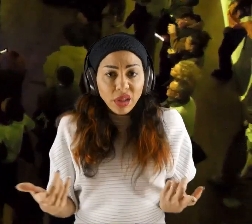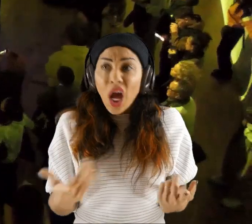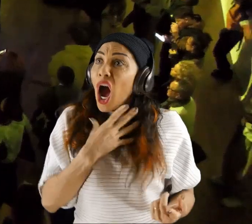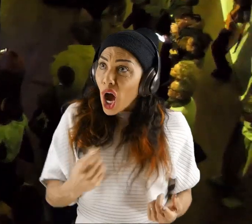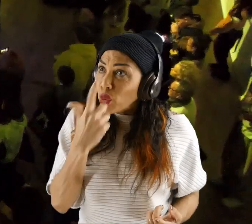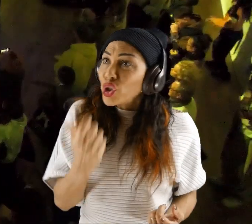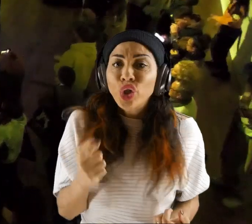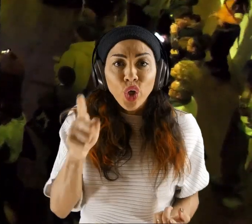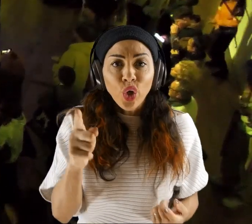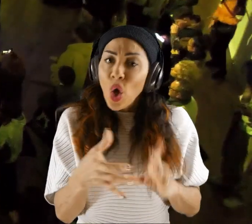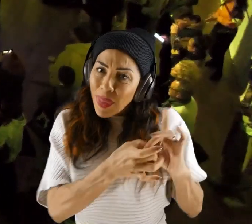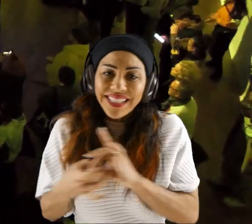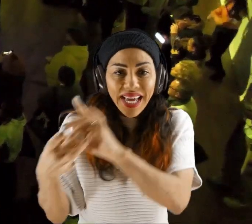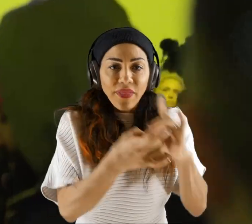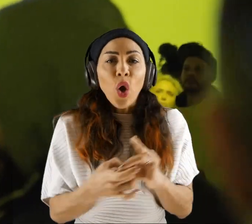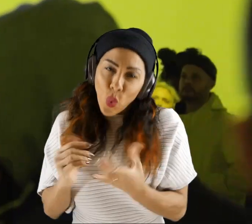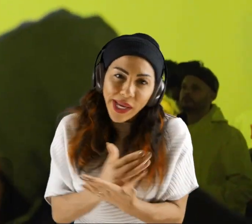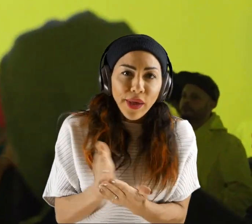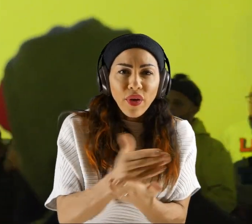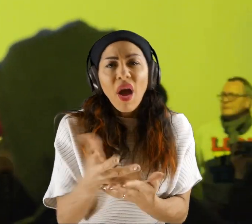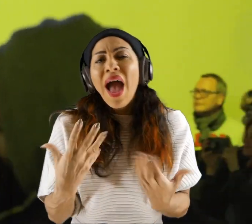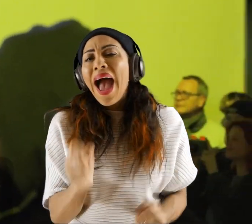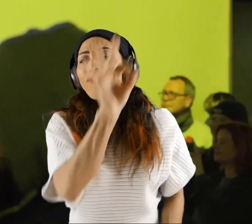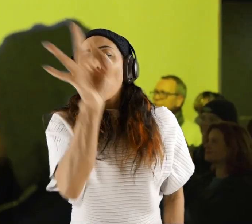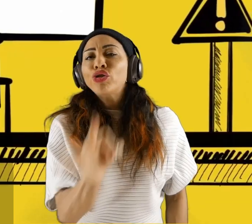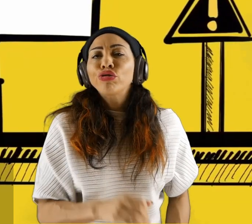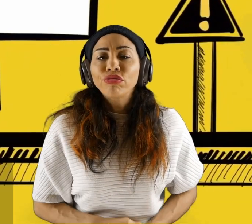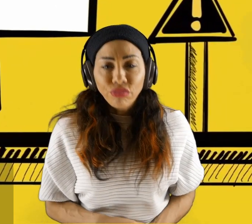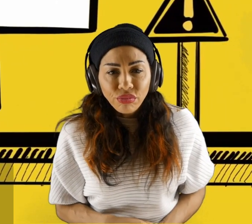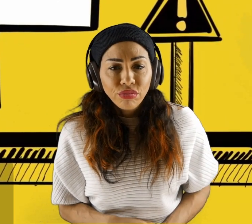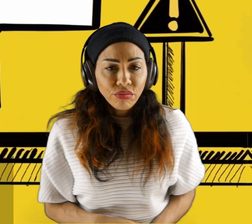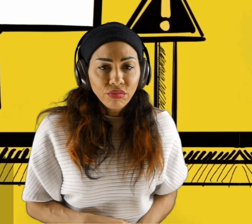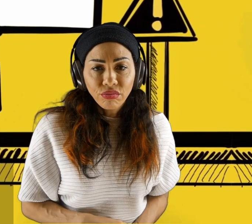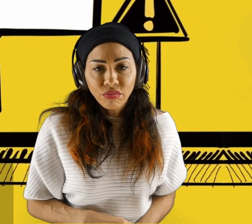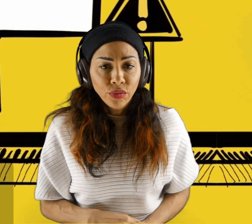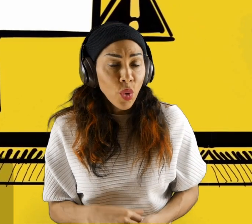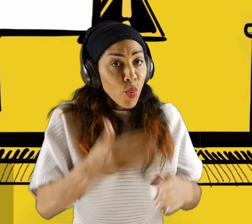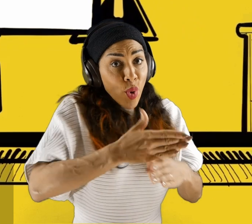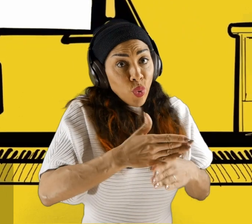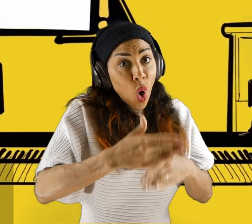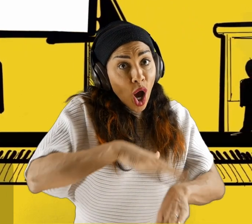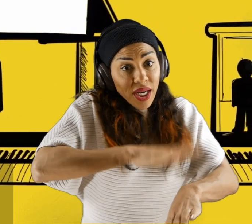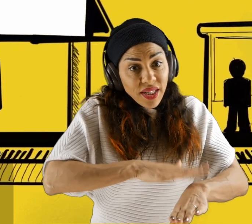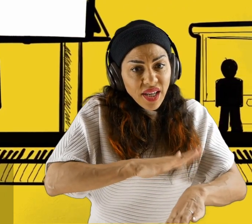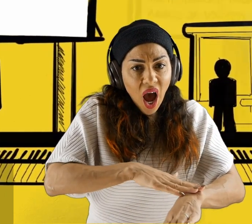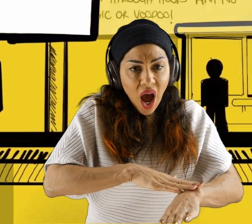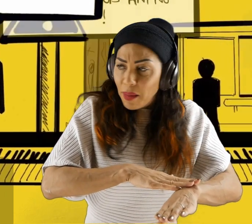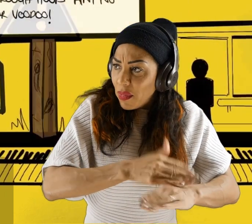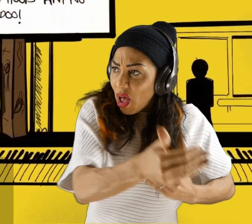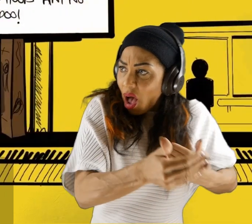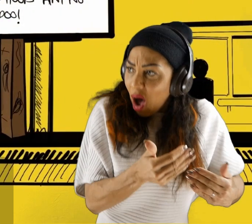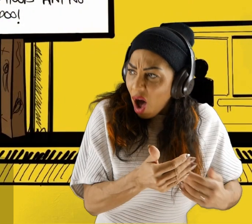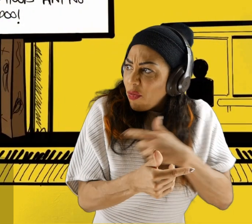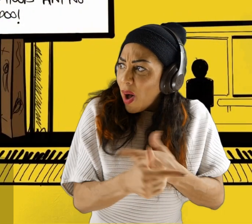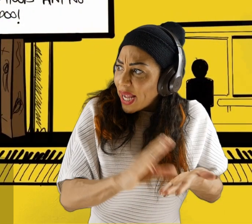could too. But together we'll pull through. Pull it. I got a question. With half the work and time and get paid more than you do, and can you show me the